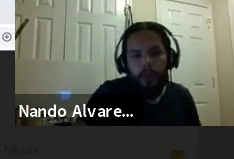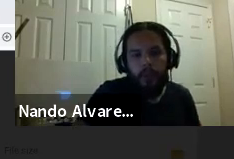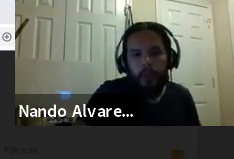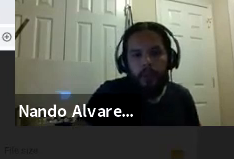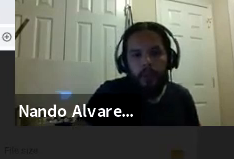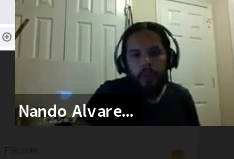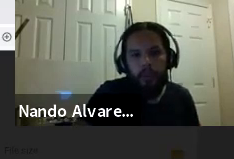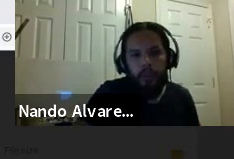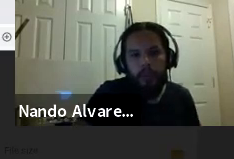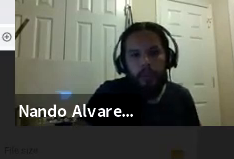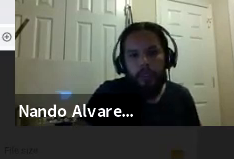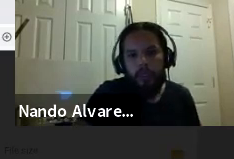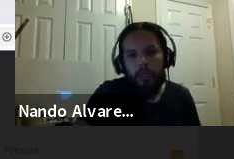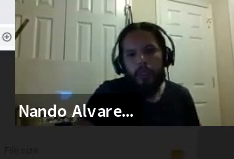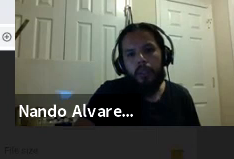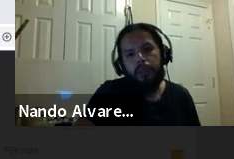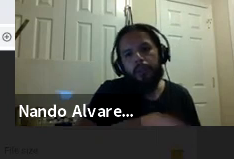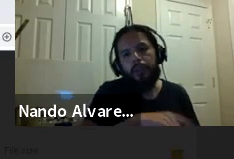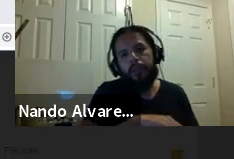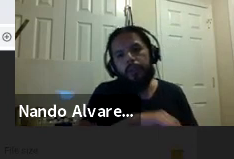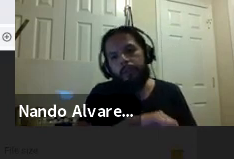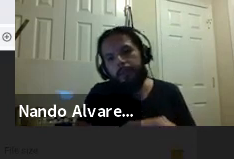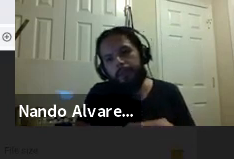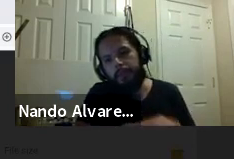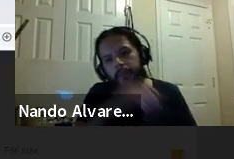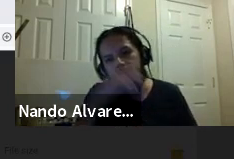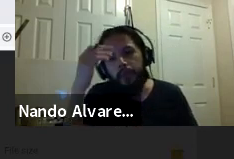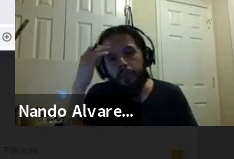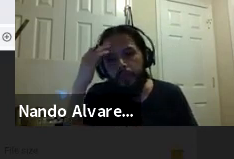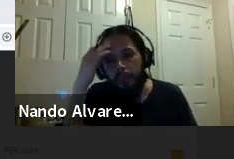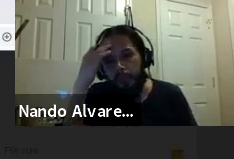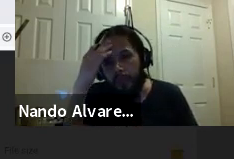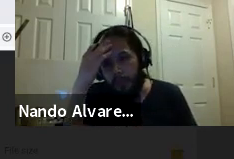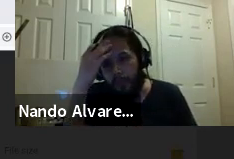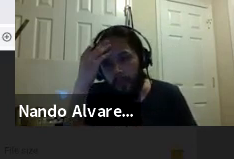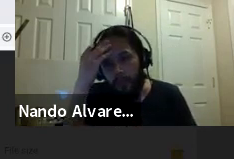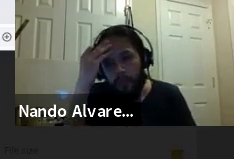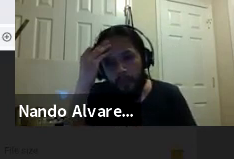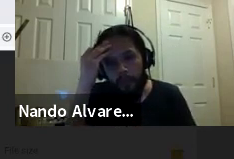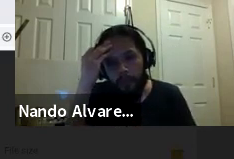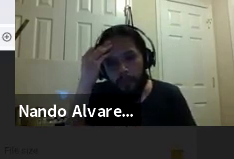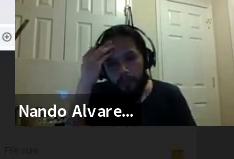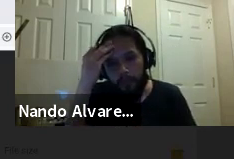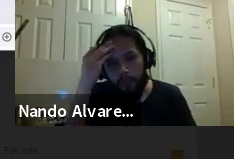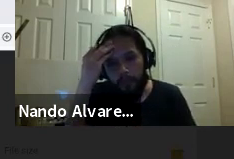math, 33 or 7,800 minus 3,300, 45.